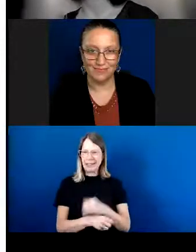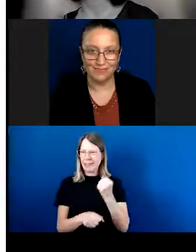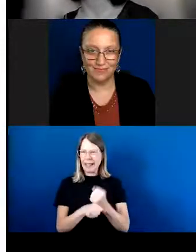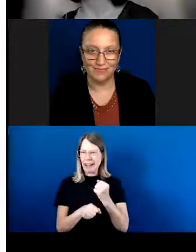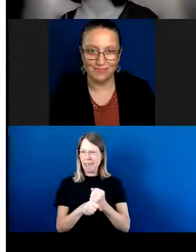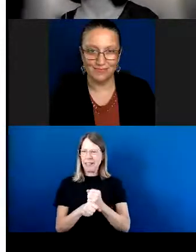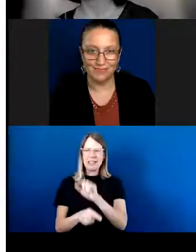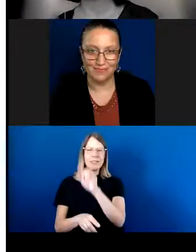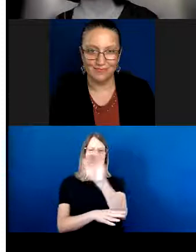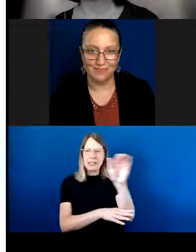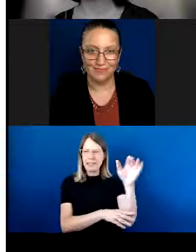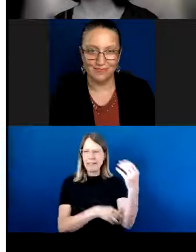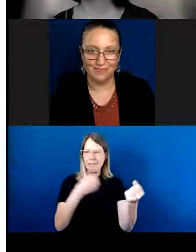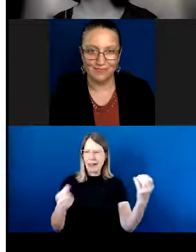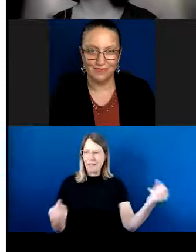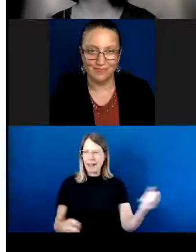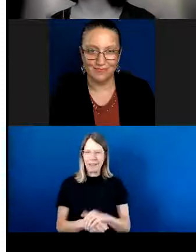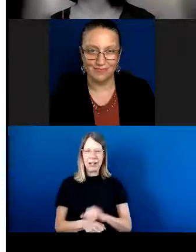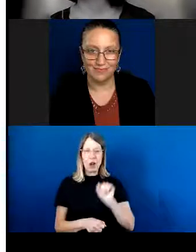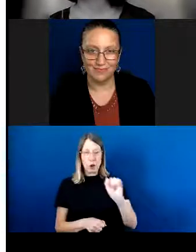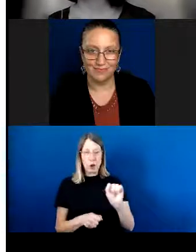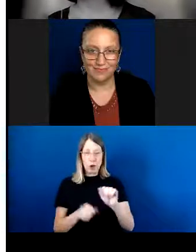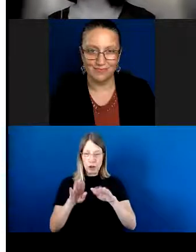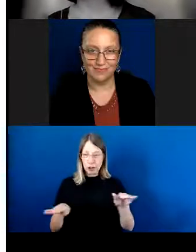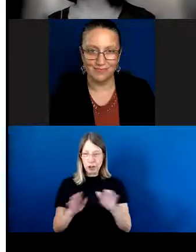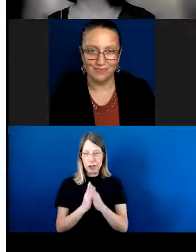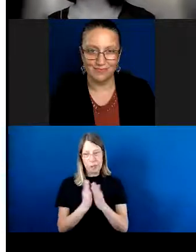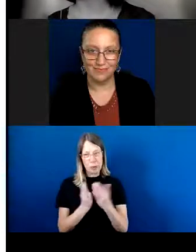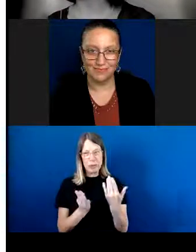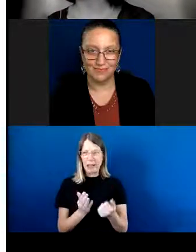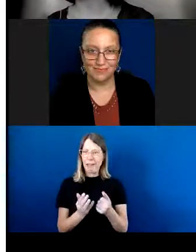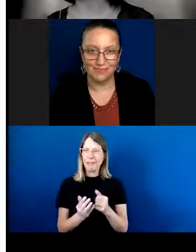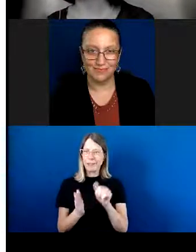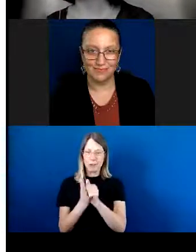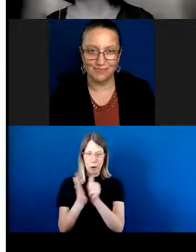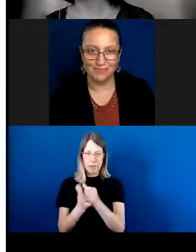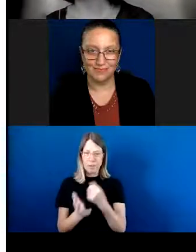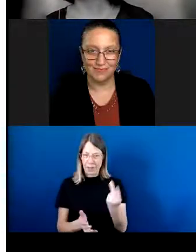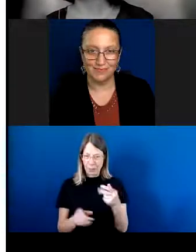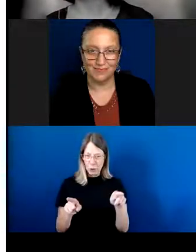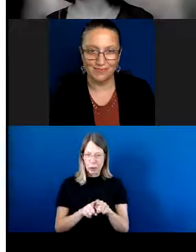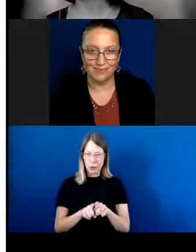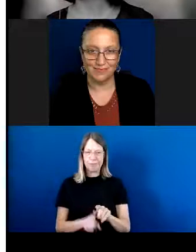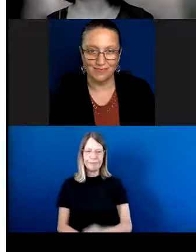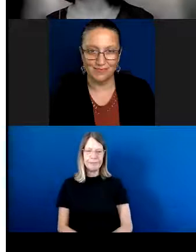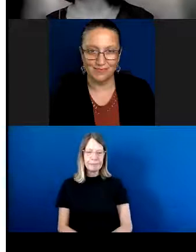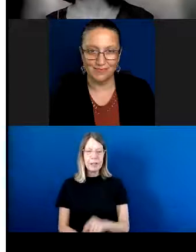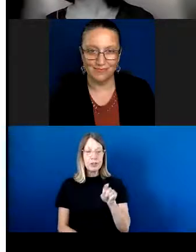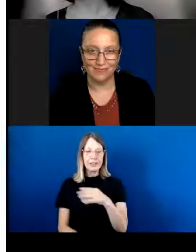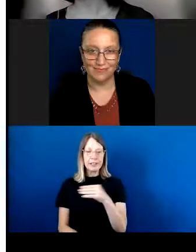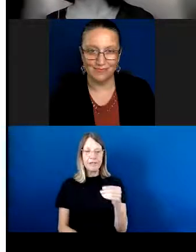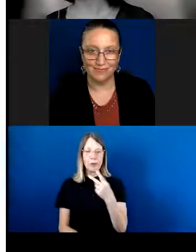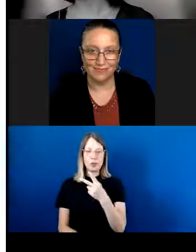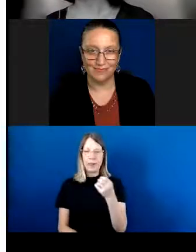children's books are held by all good bookshops. Time Travellers 2 is from her 2016 body of work, which